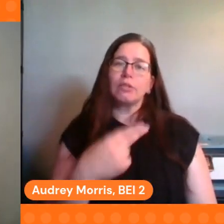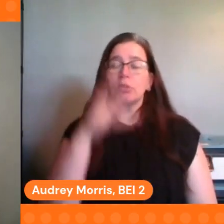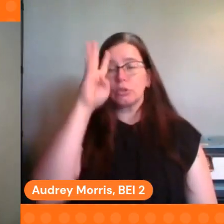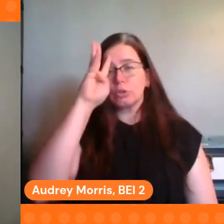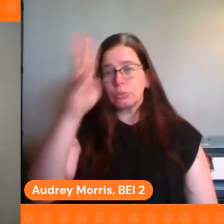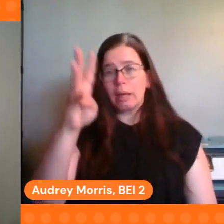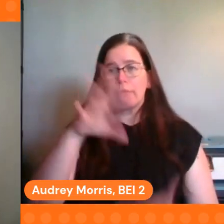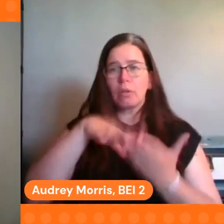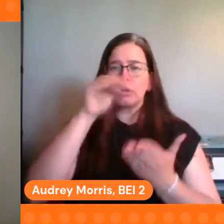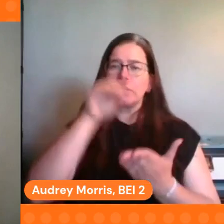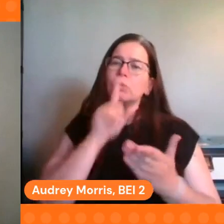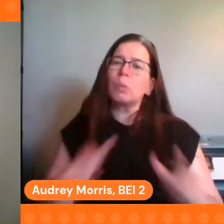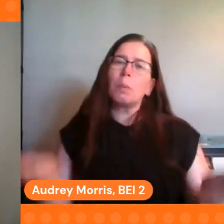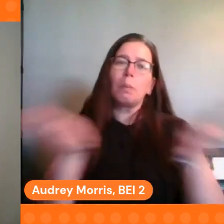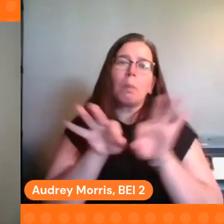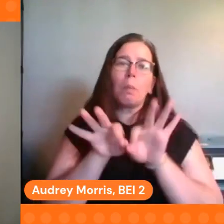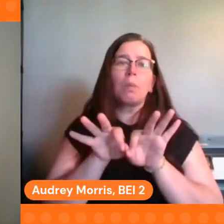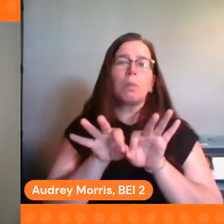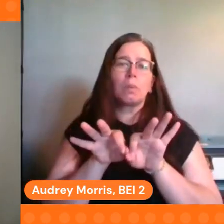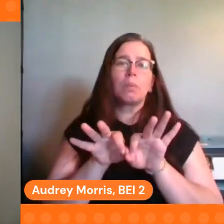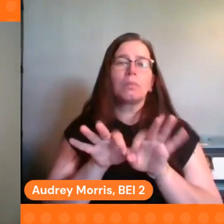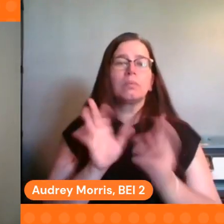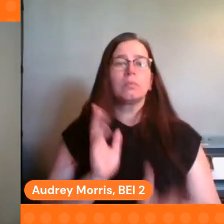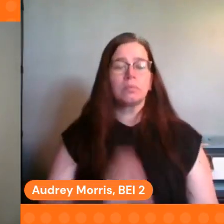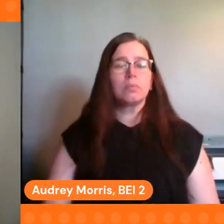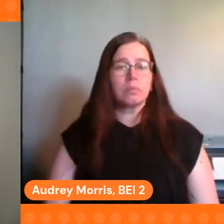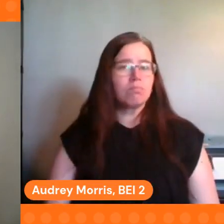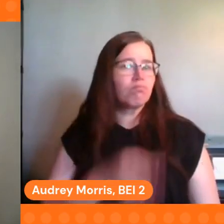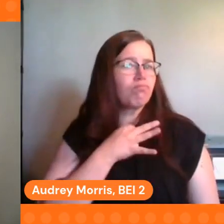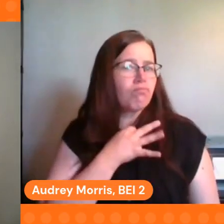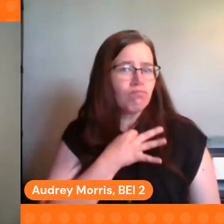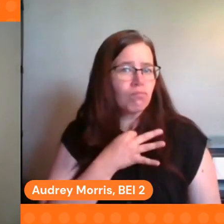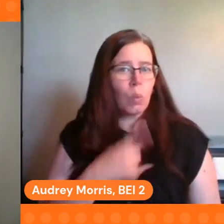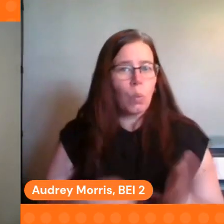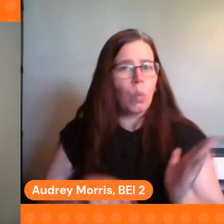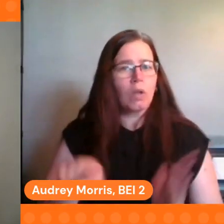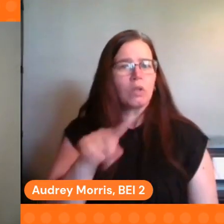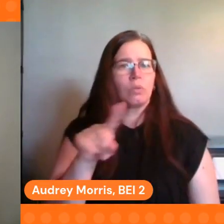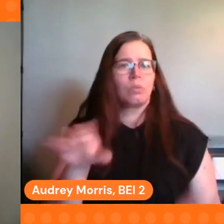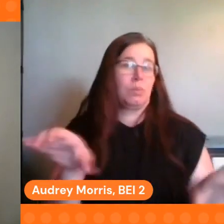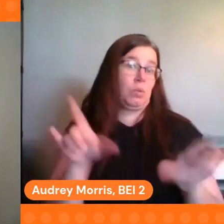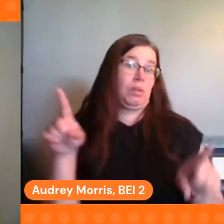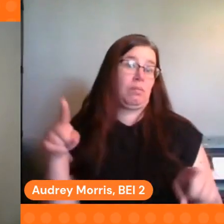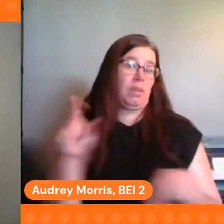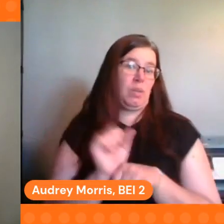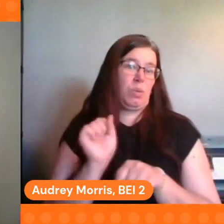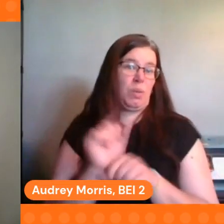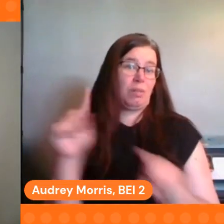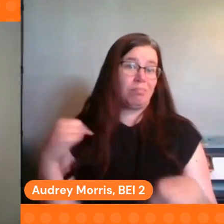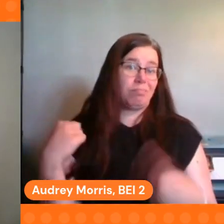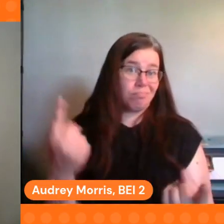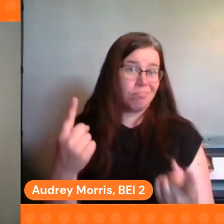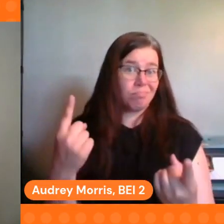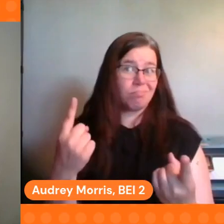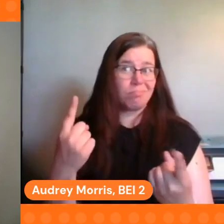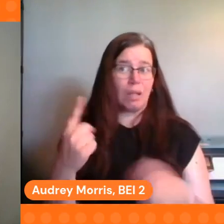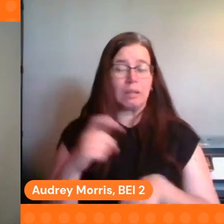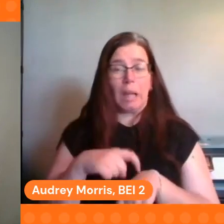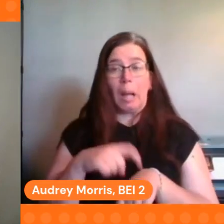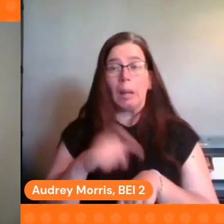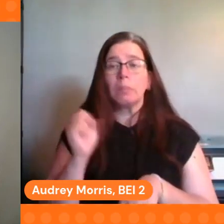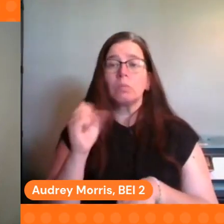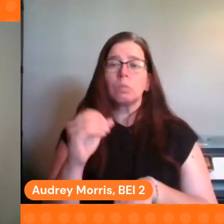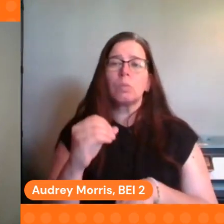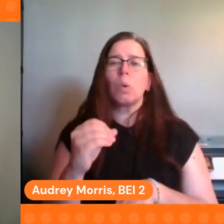a big part of it? And yeah, just wondering, you've been all doing this for a while. What do you think the kind of most exciting